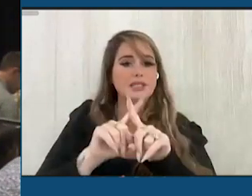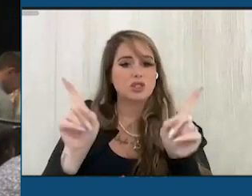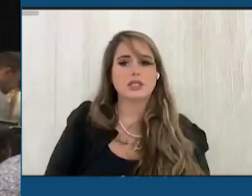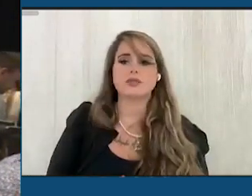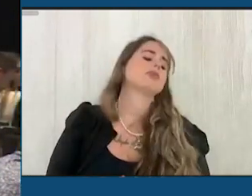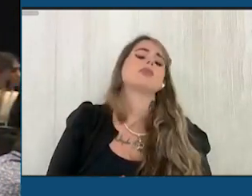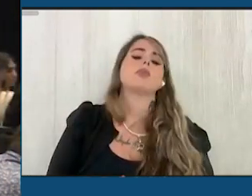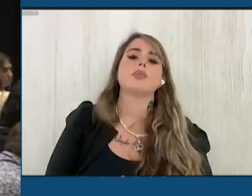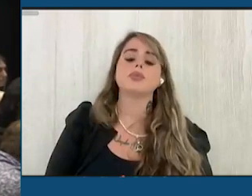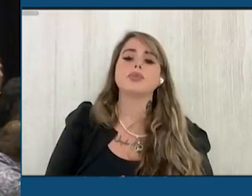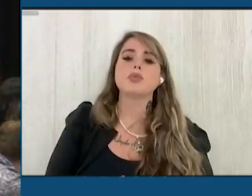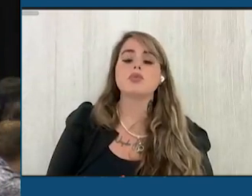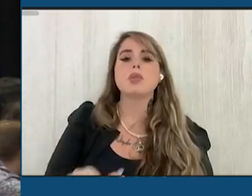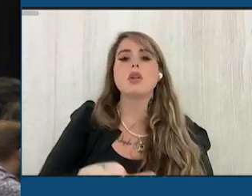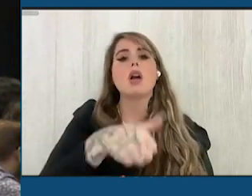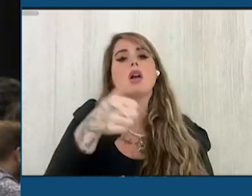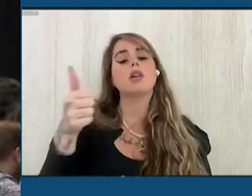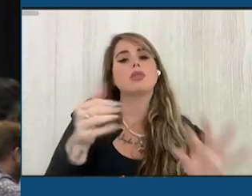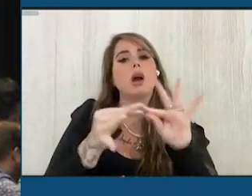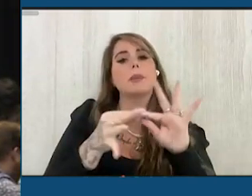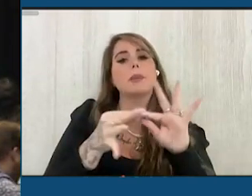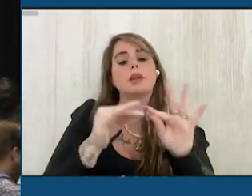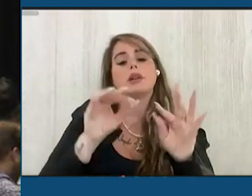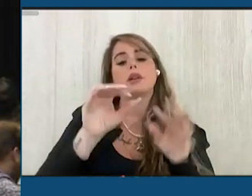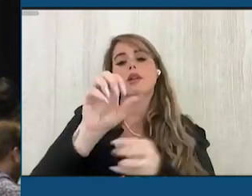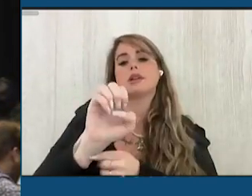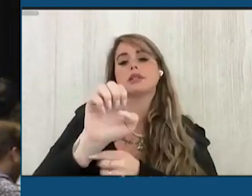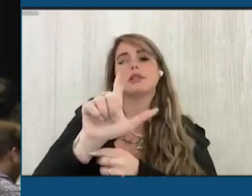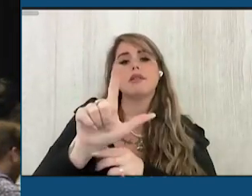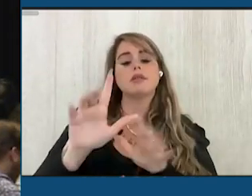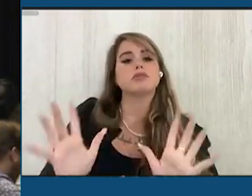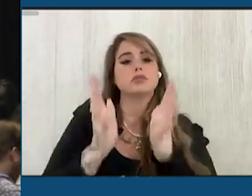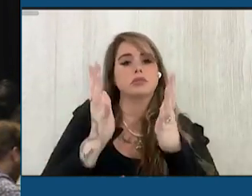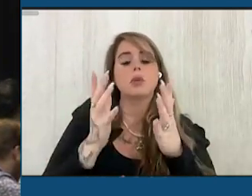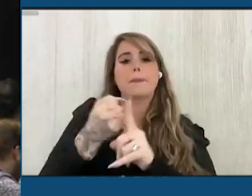Another critique is that SEL perpetuates the systemic abuse of children of color.